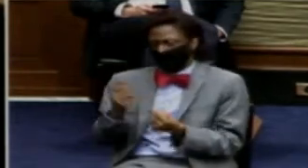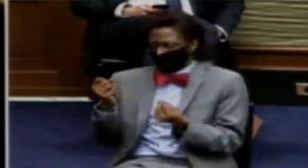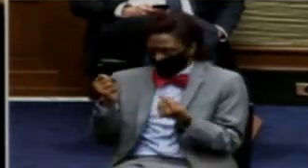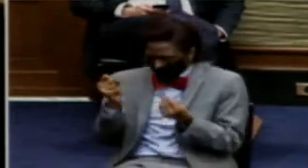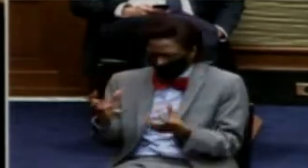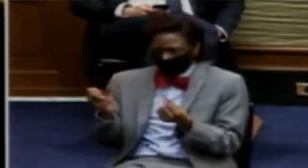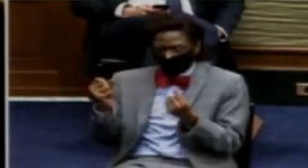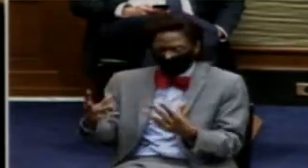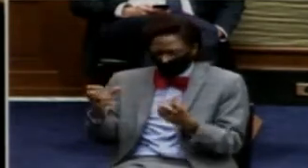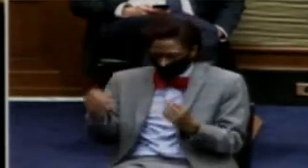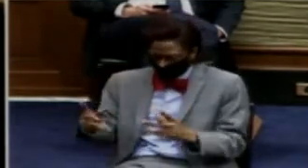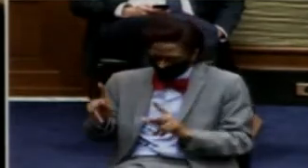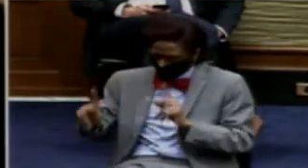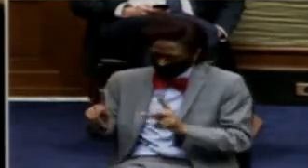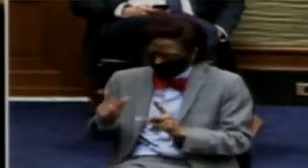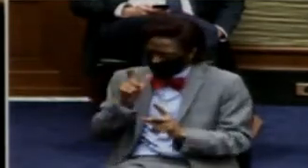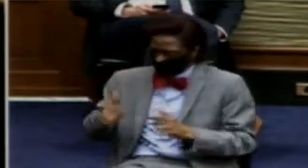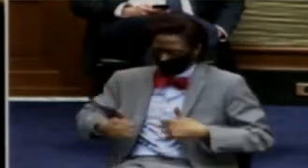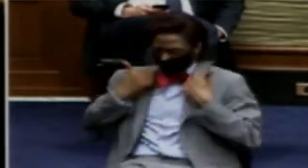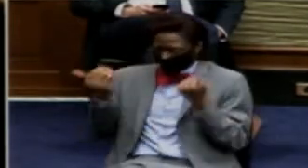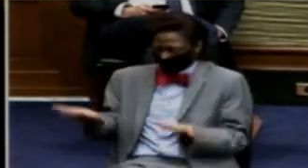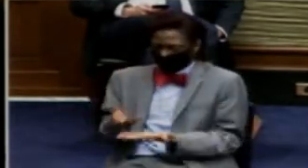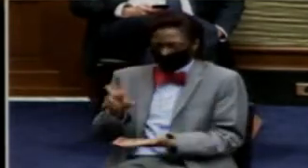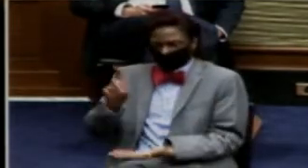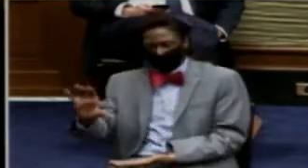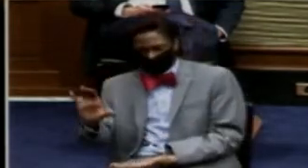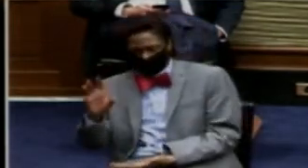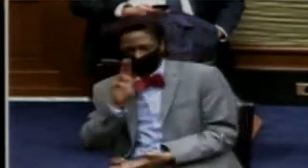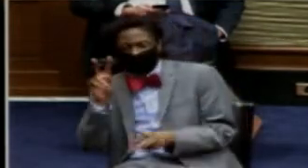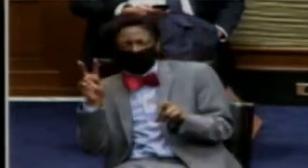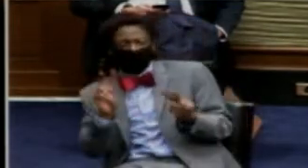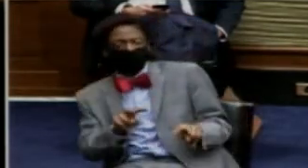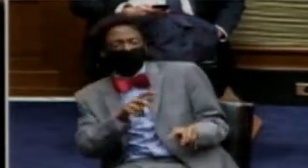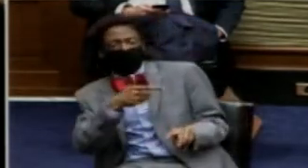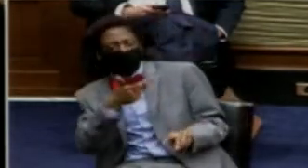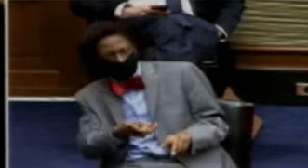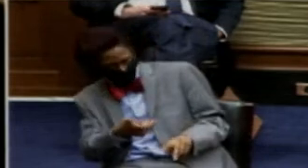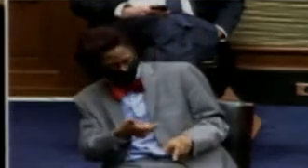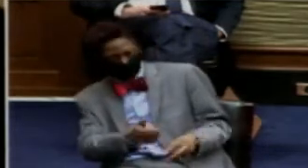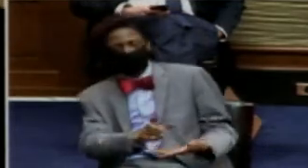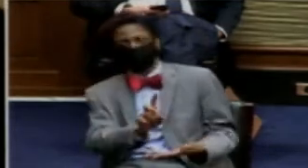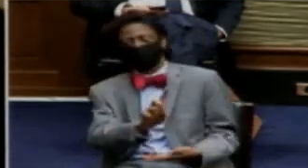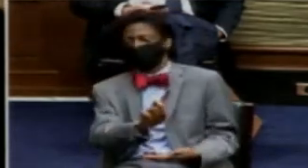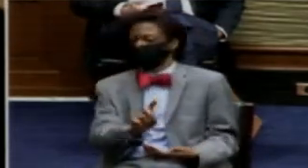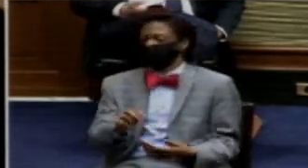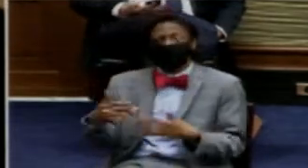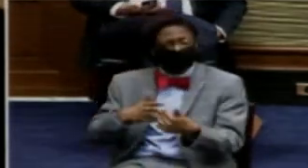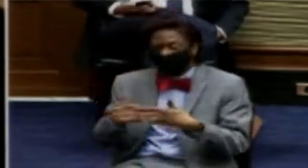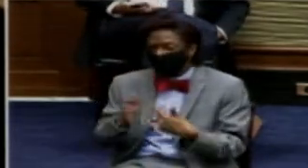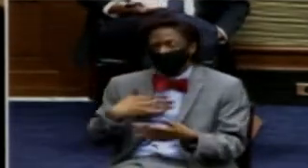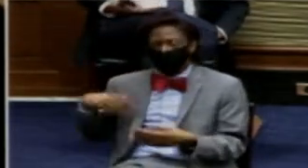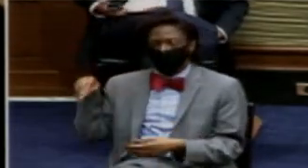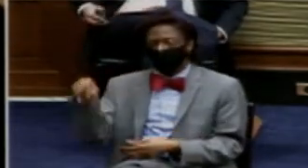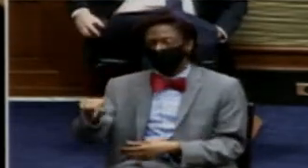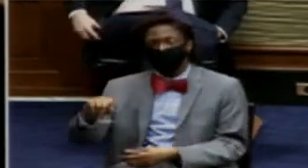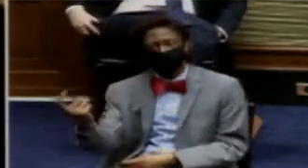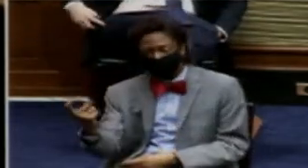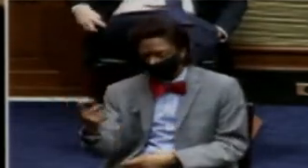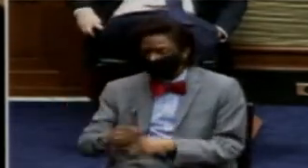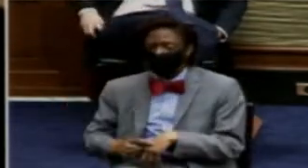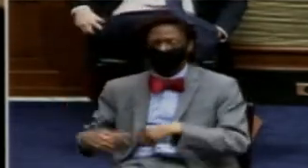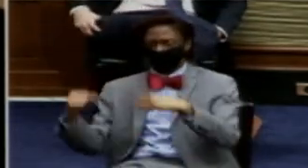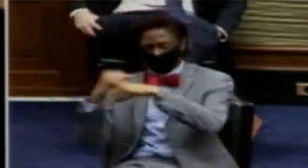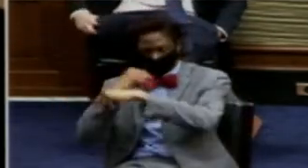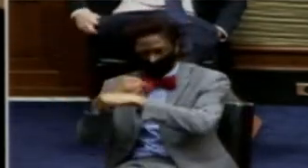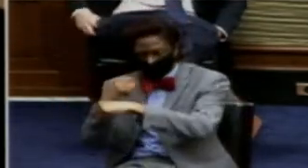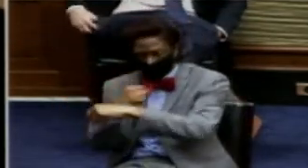I have been mere spectators to our democracy. Even though we pay federal taxes, fight